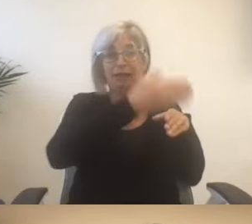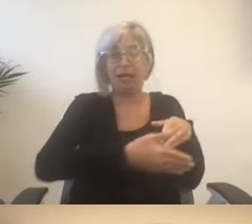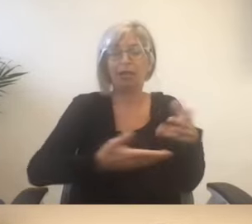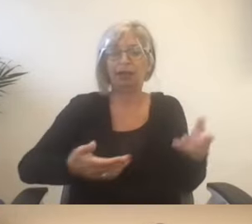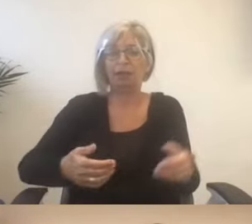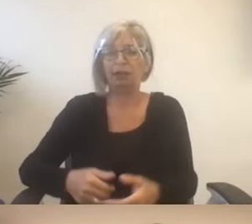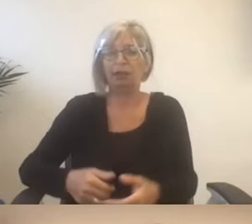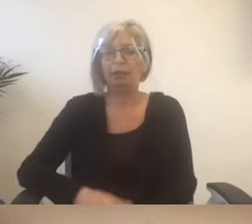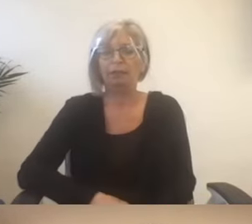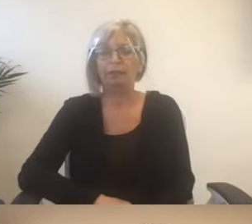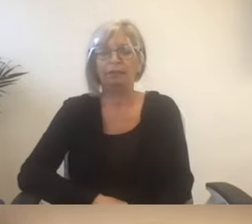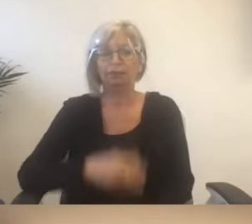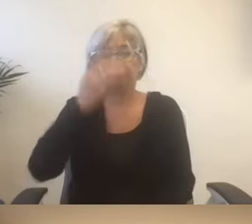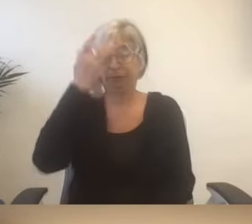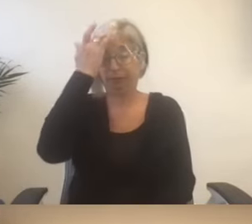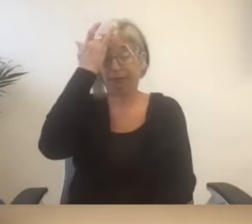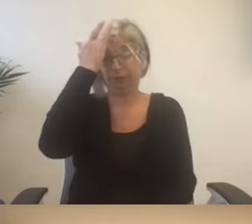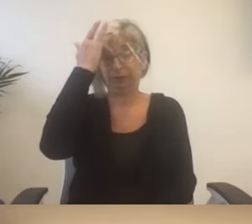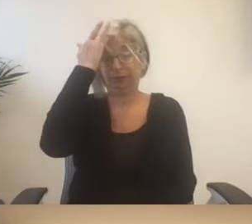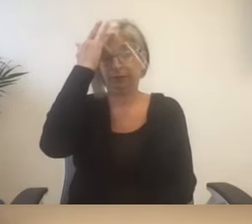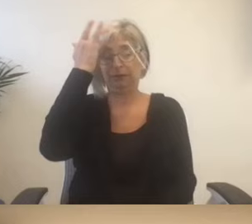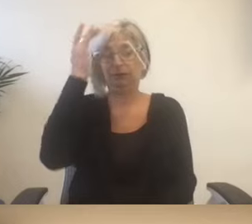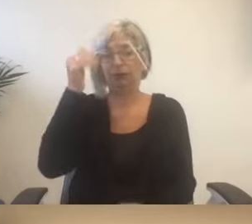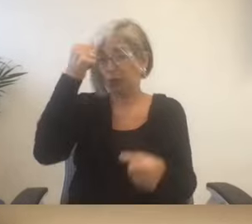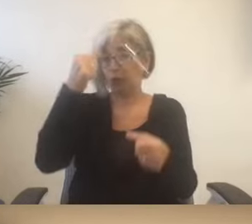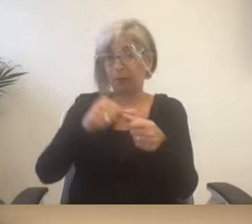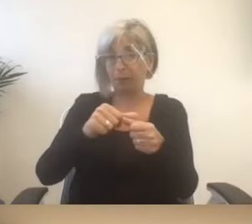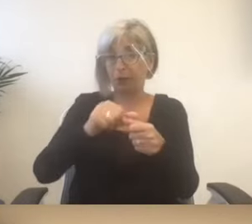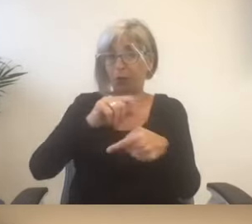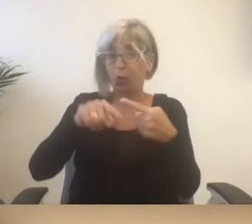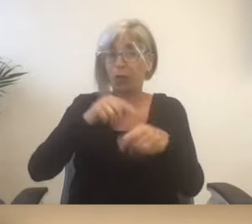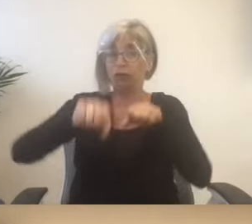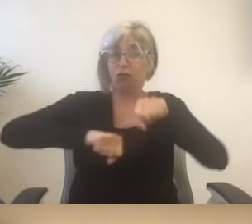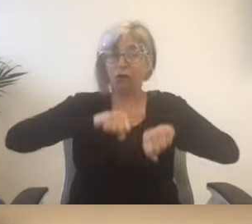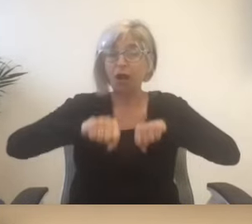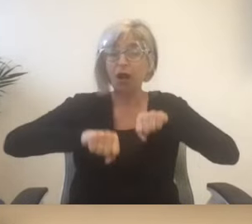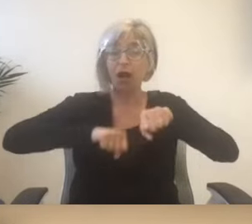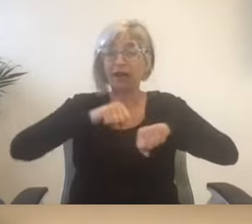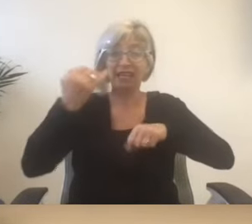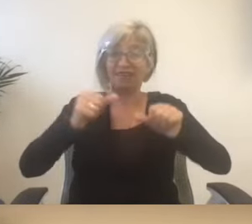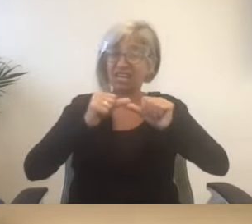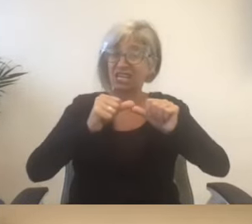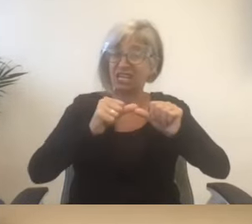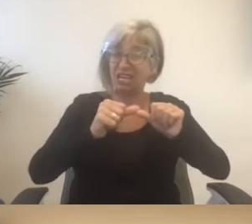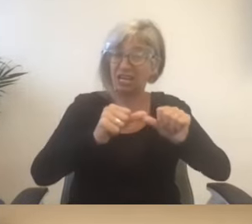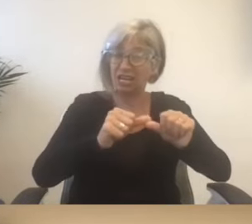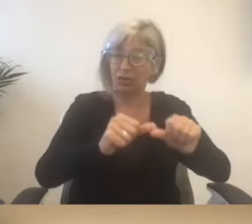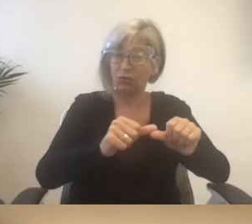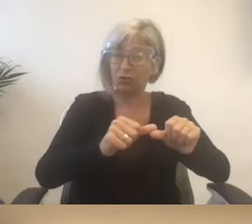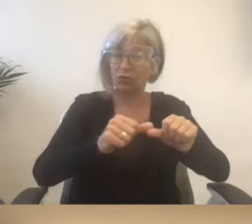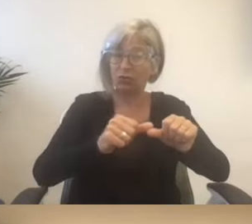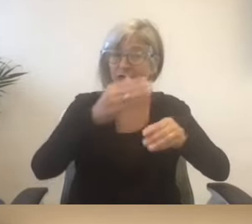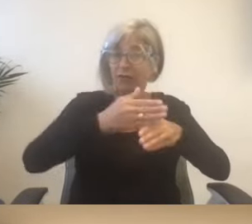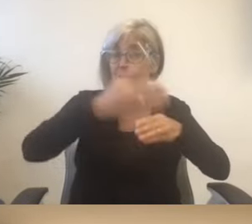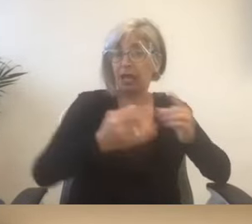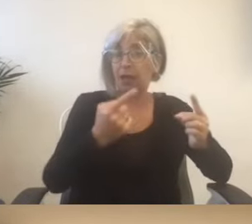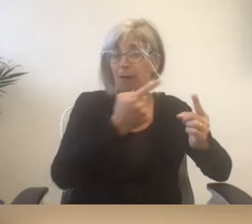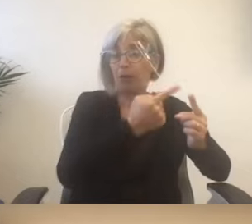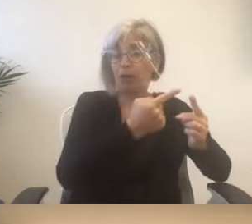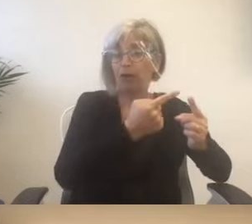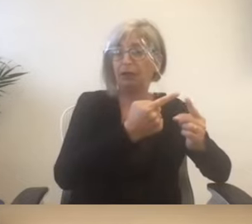entering another point along the route. Now remember, in a ride, if you're riding continuously, then essentially the endpoint of a